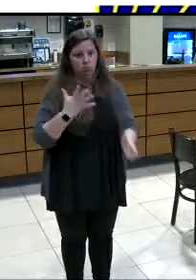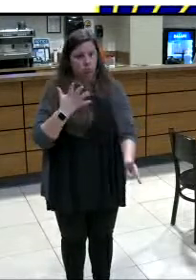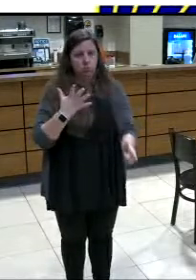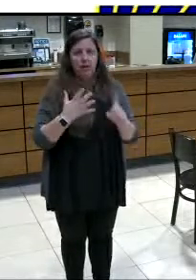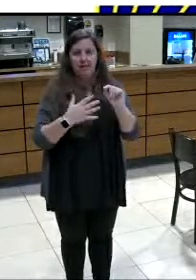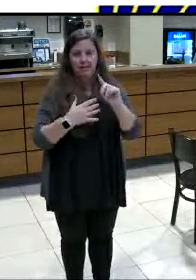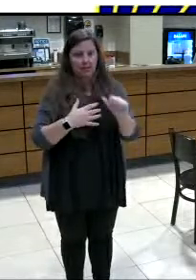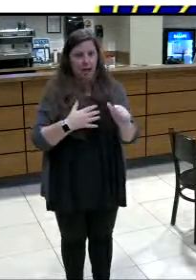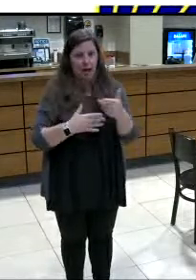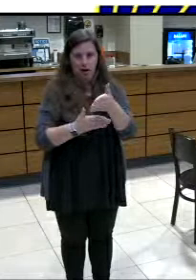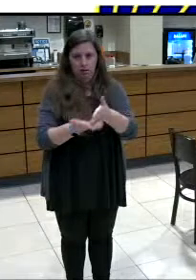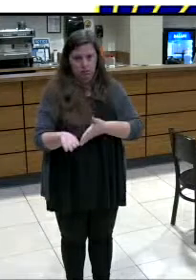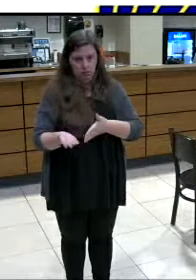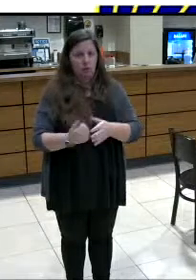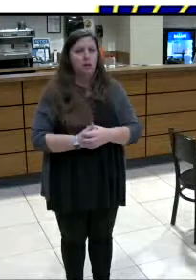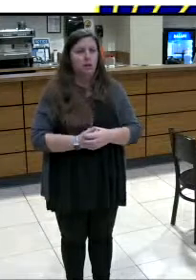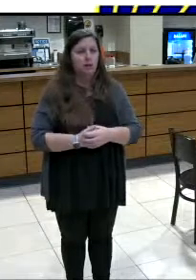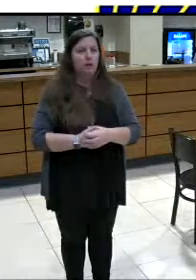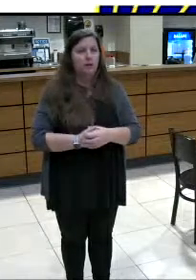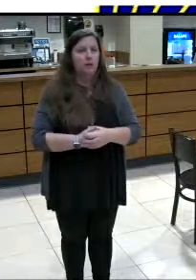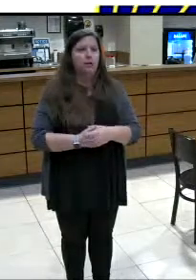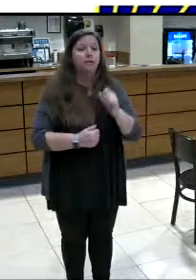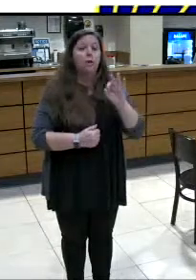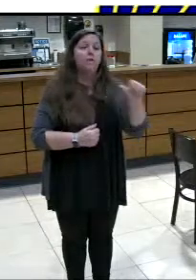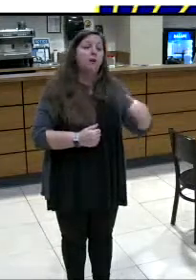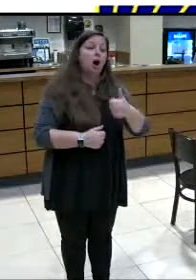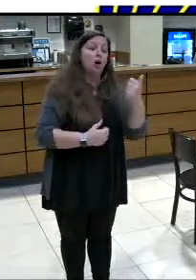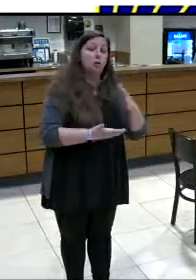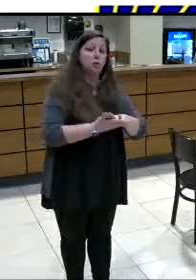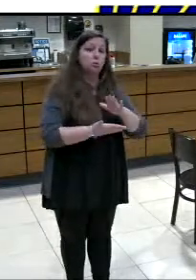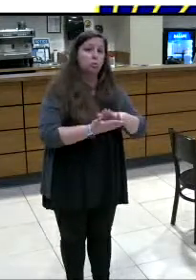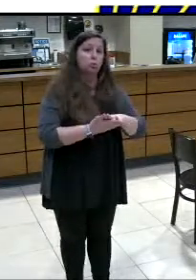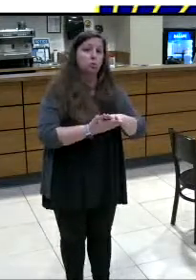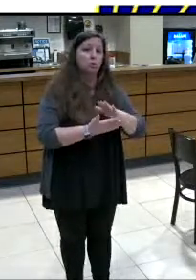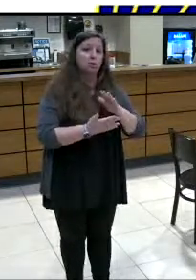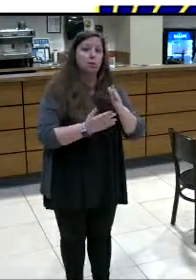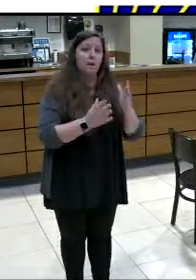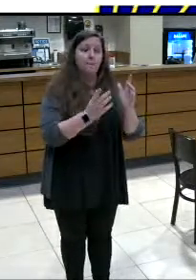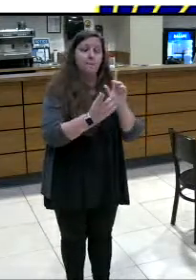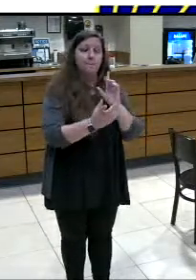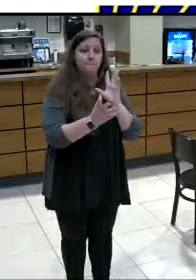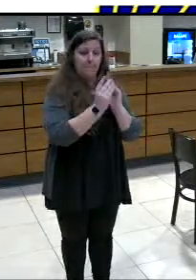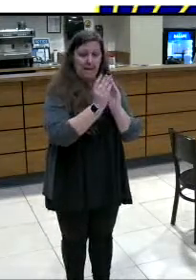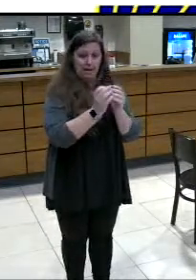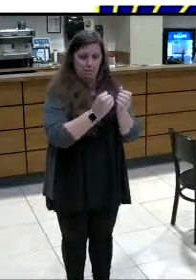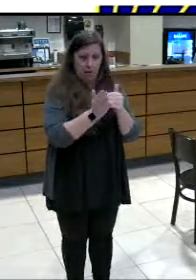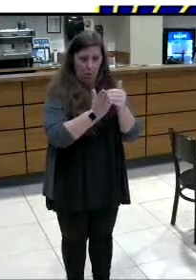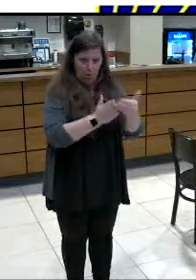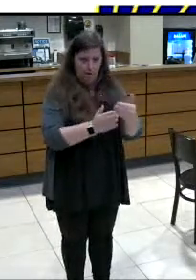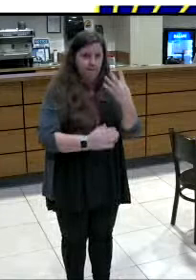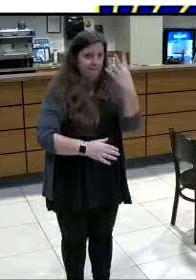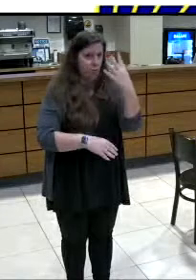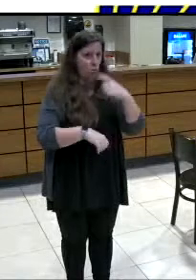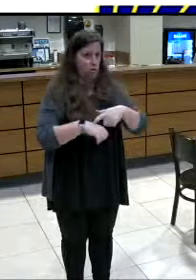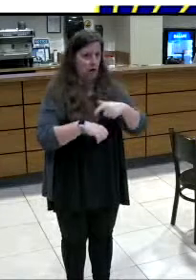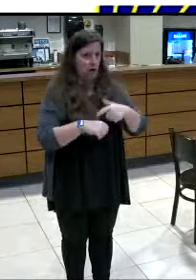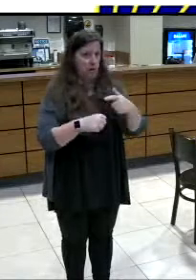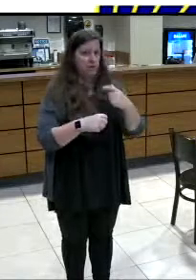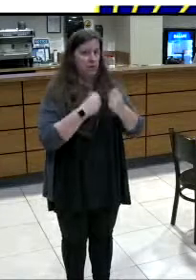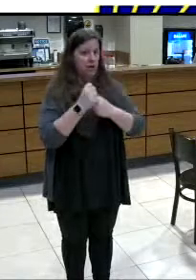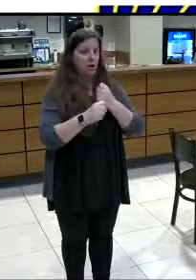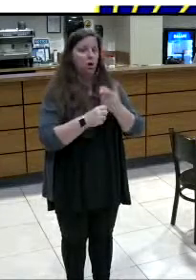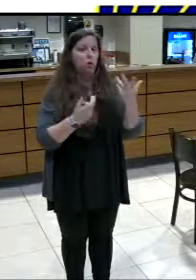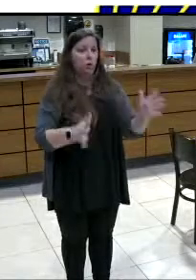So if the other schools will meet with us 4 times a year. We've already met with them once, and we have 3 more opportunities